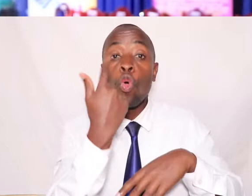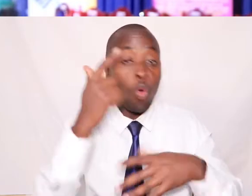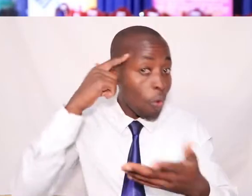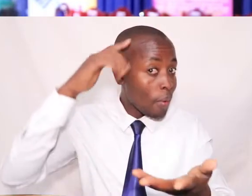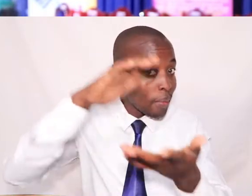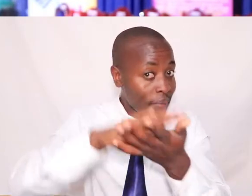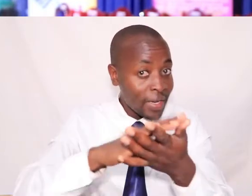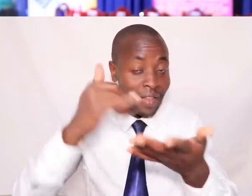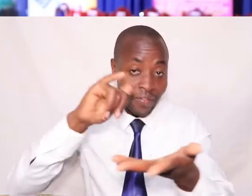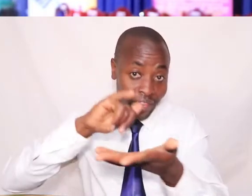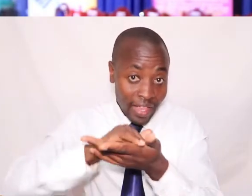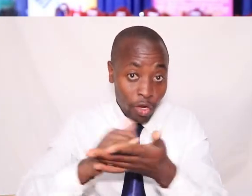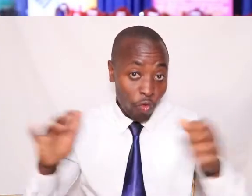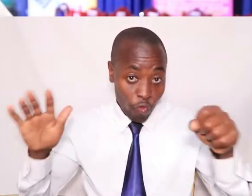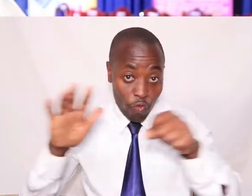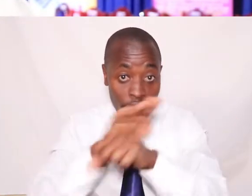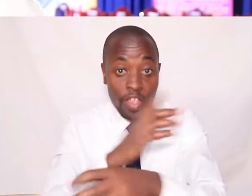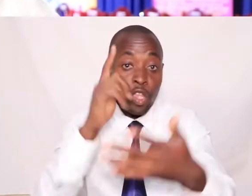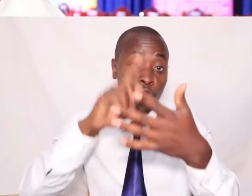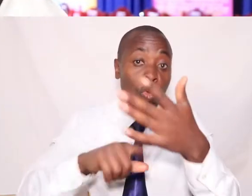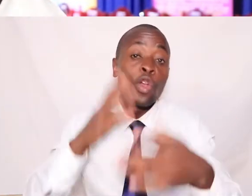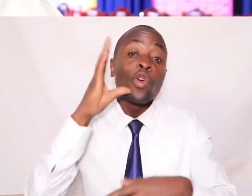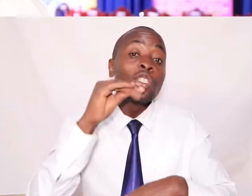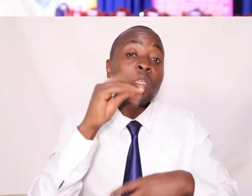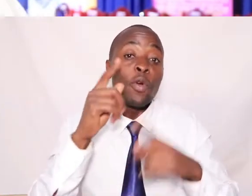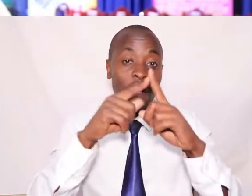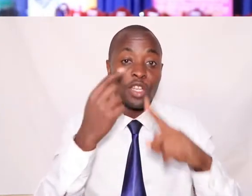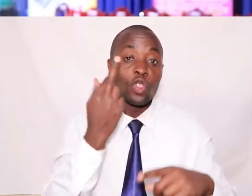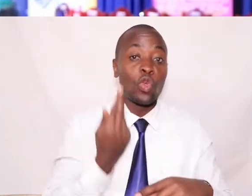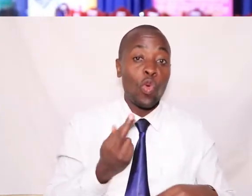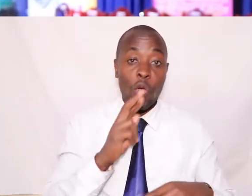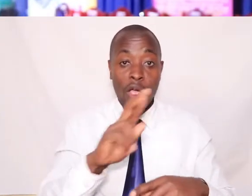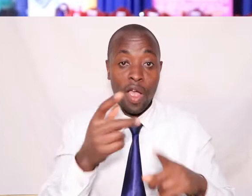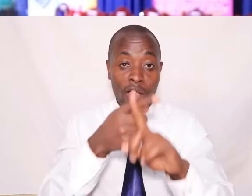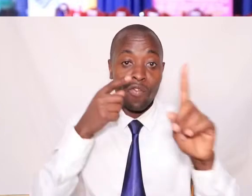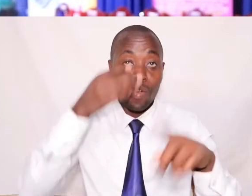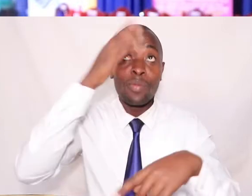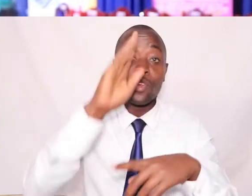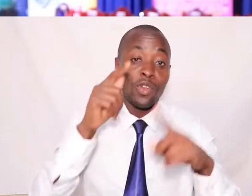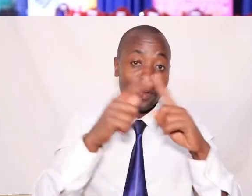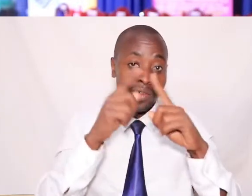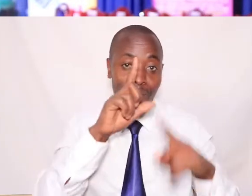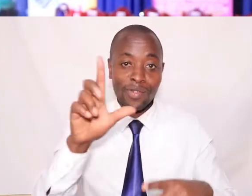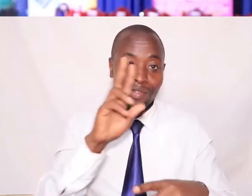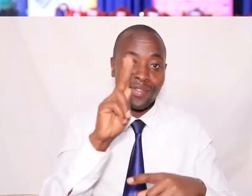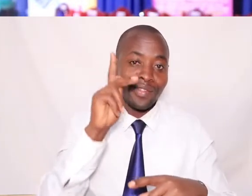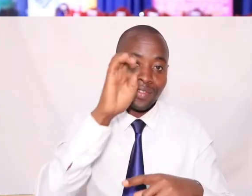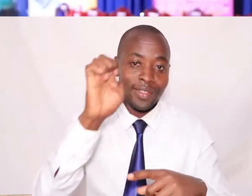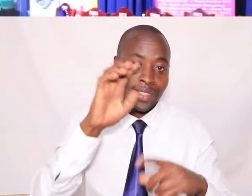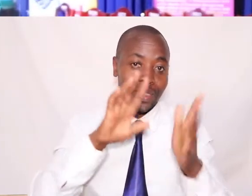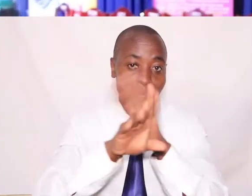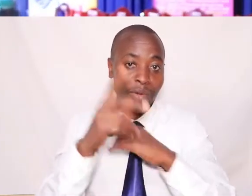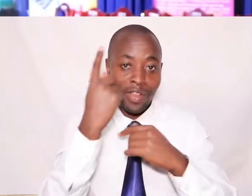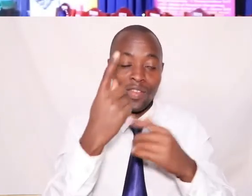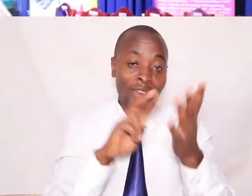that there would be a fulfillment of what was spoken to her from the Lord," according to Luke chapter 1, verses